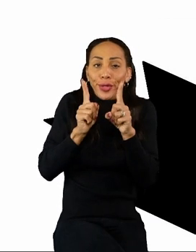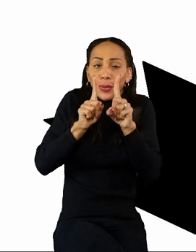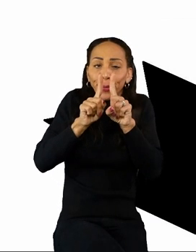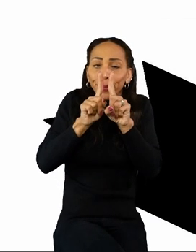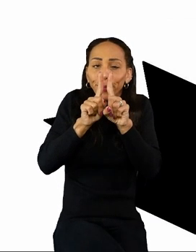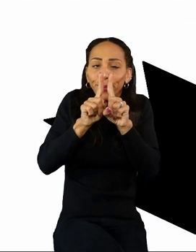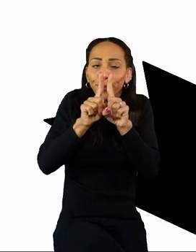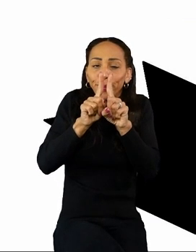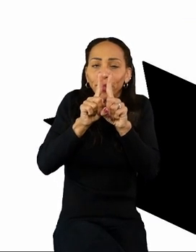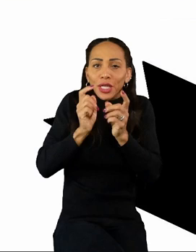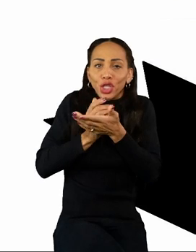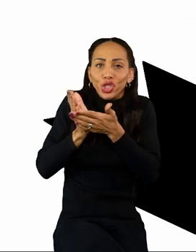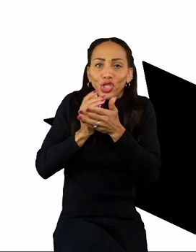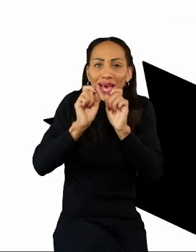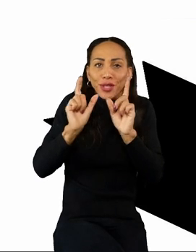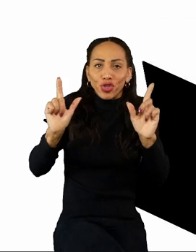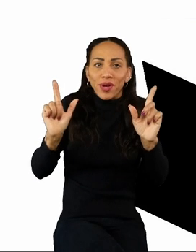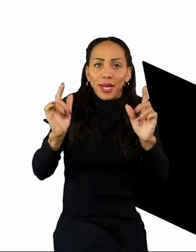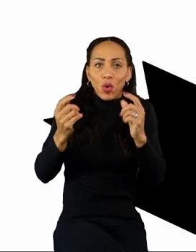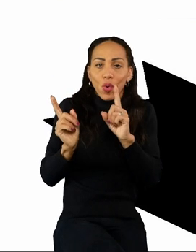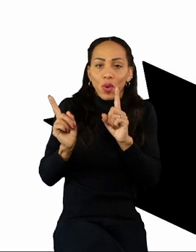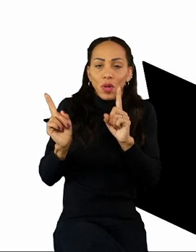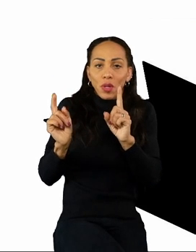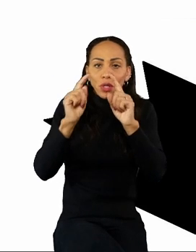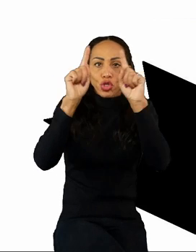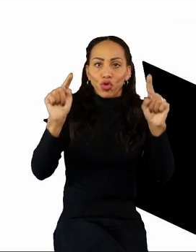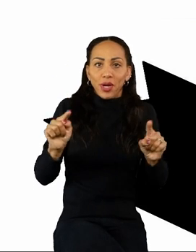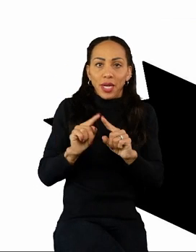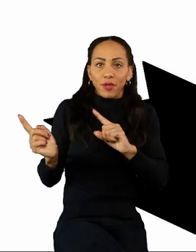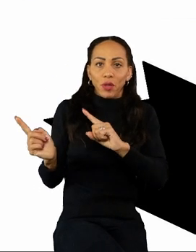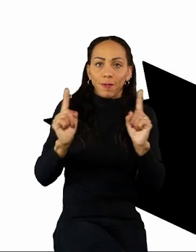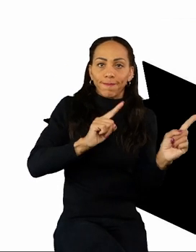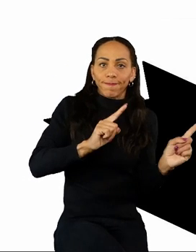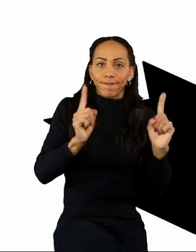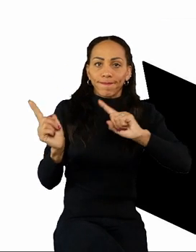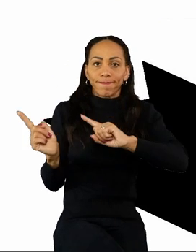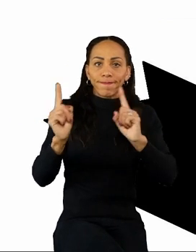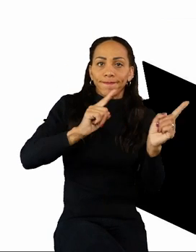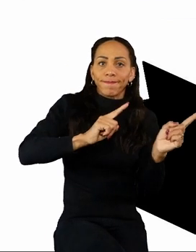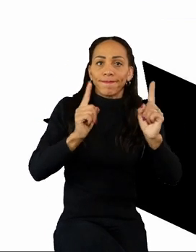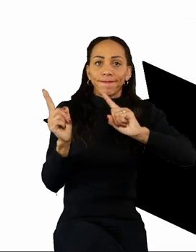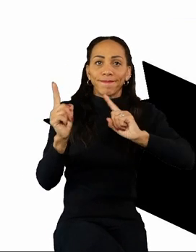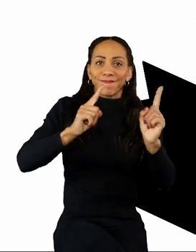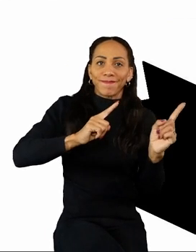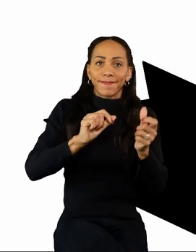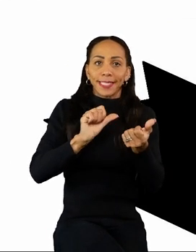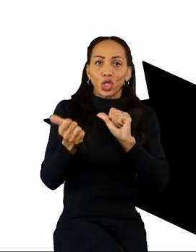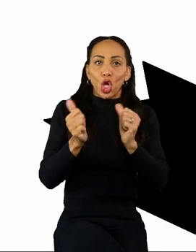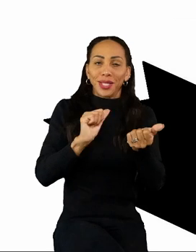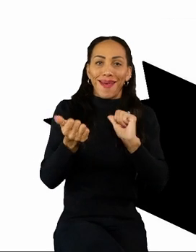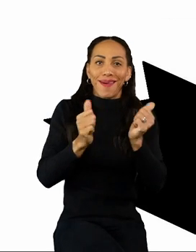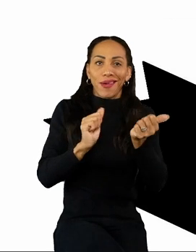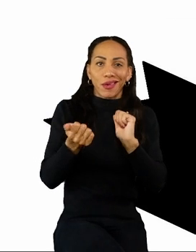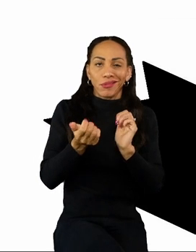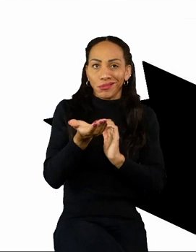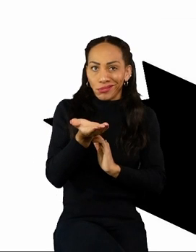a little bit, share the screen. So one could move in and the other one could move in and out. So you might not get both of you in at the same time. So you